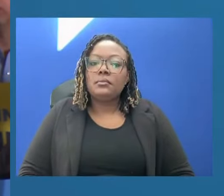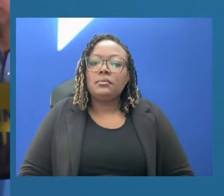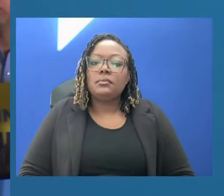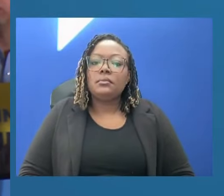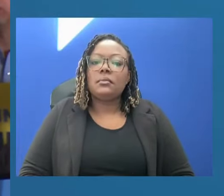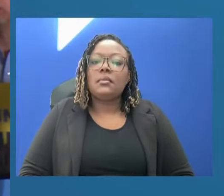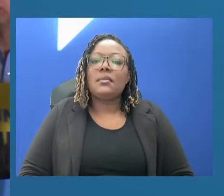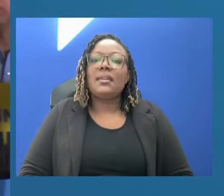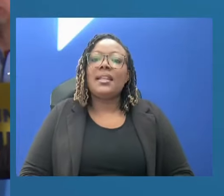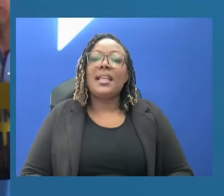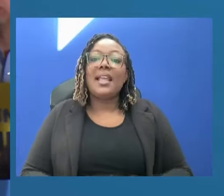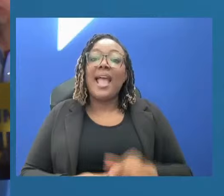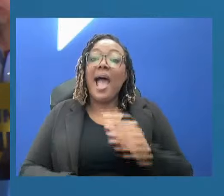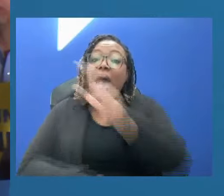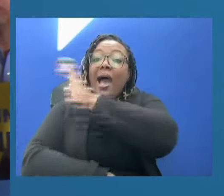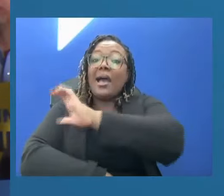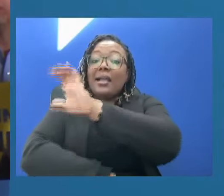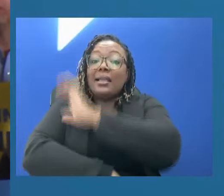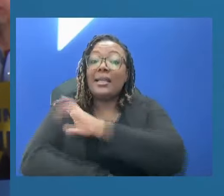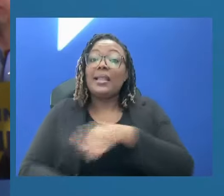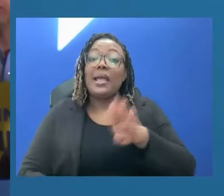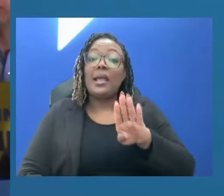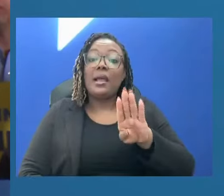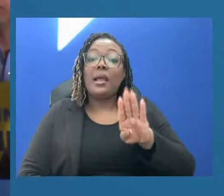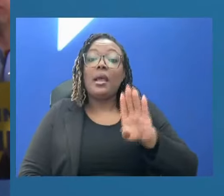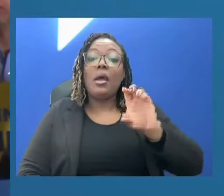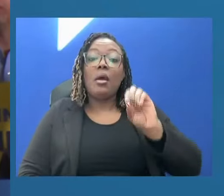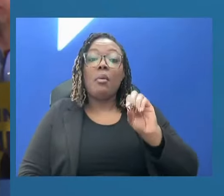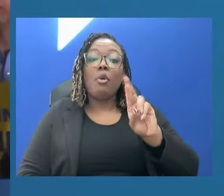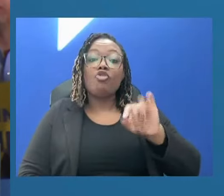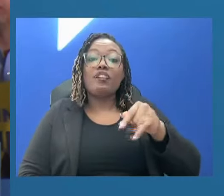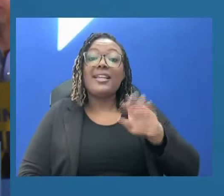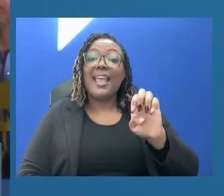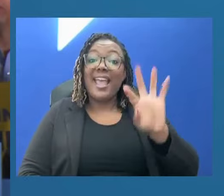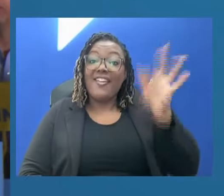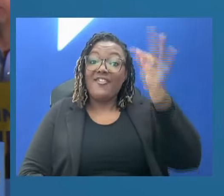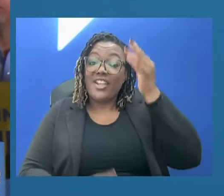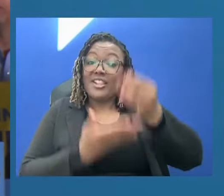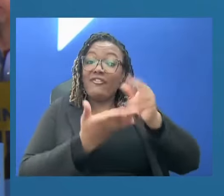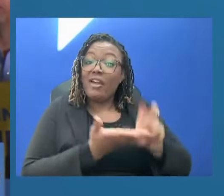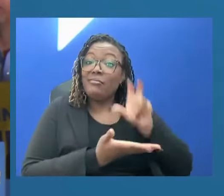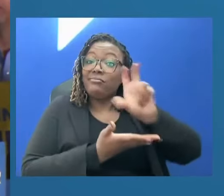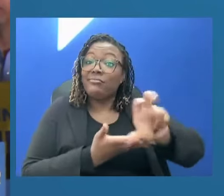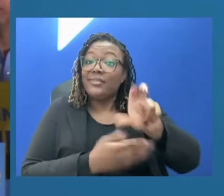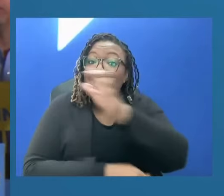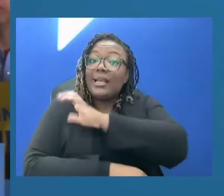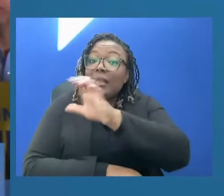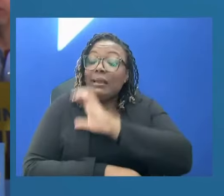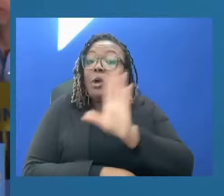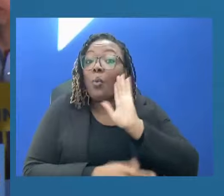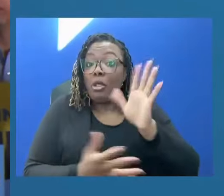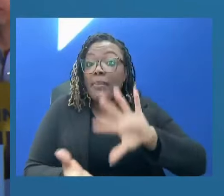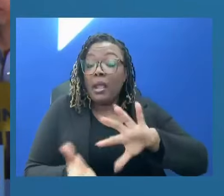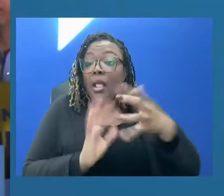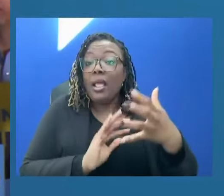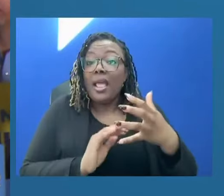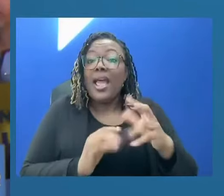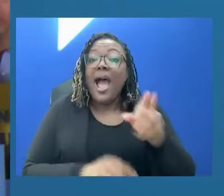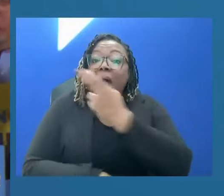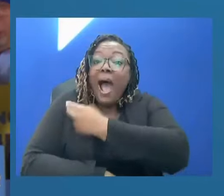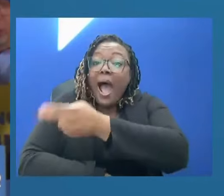And a clinic like Borinque, a federally funded clinic, totally compromised.